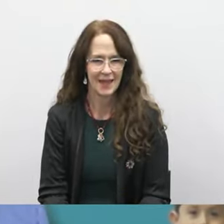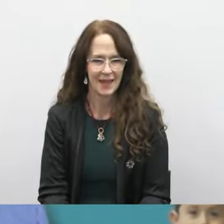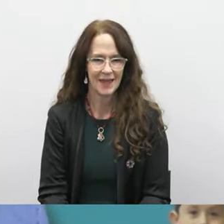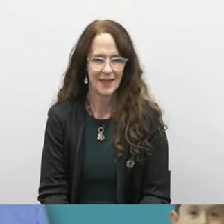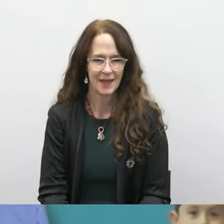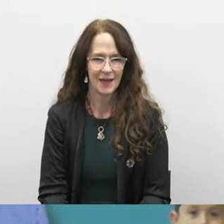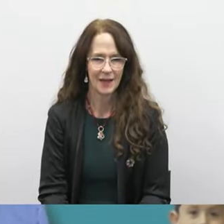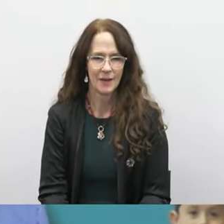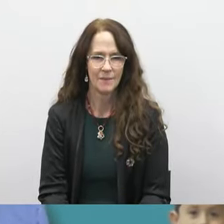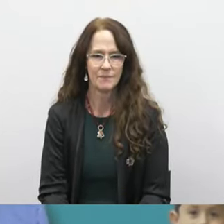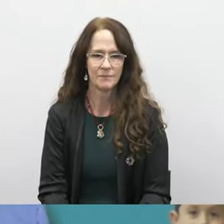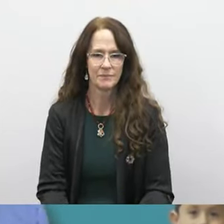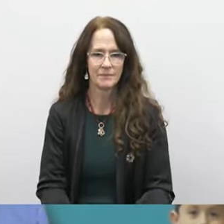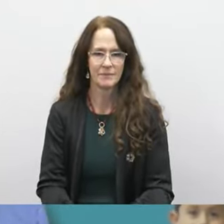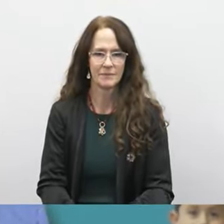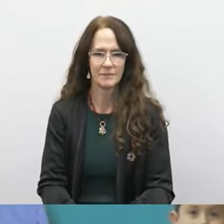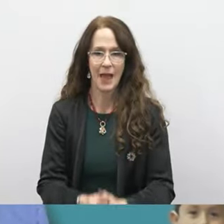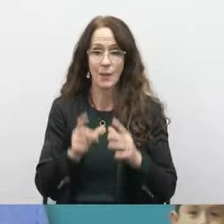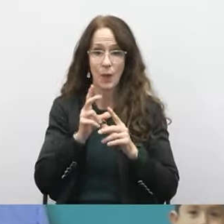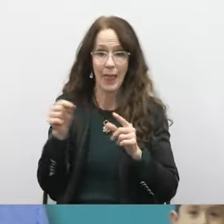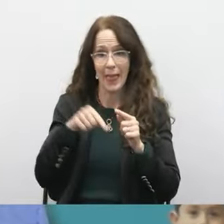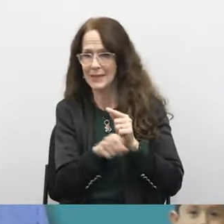all right, I will exit that way.